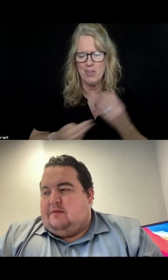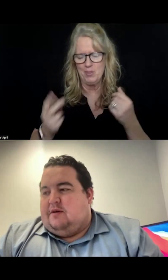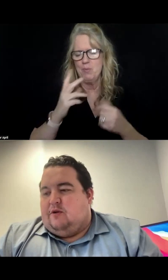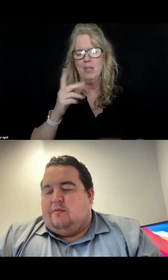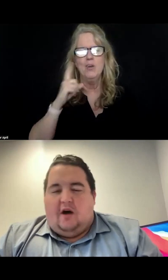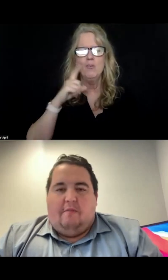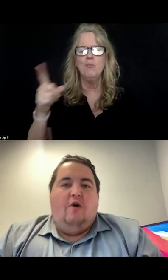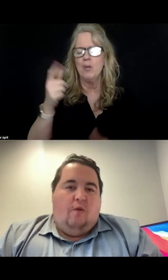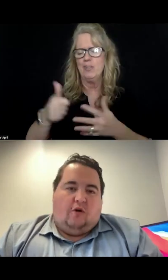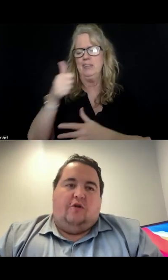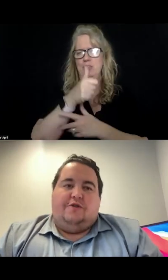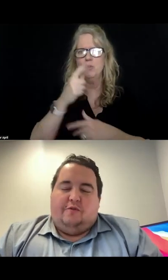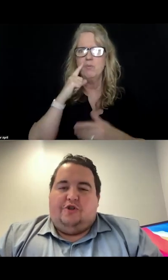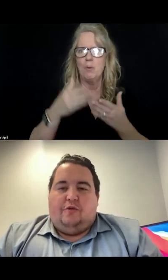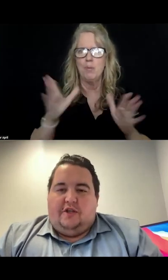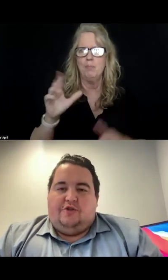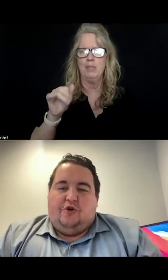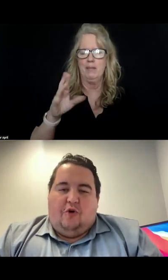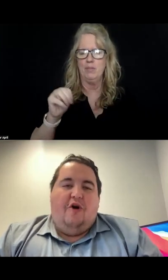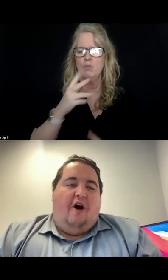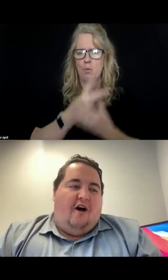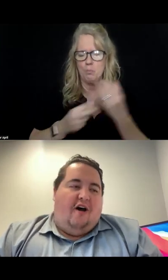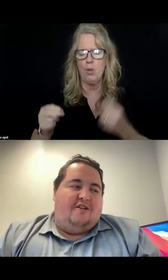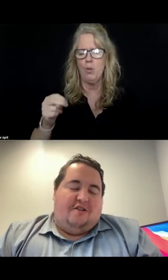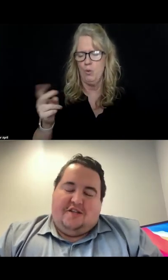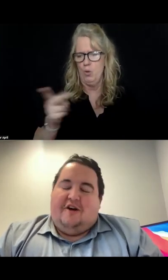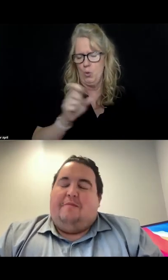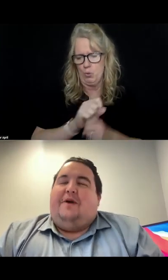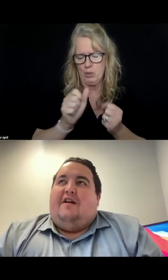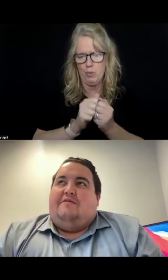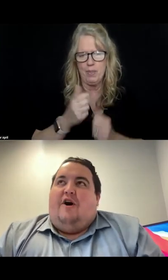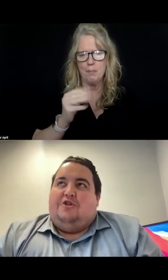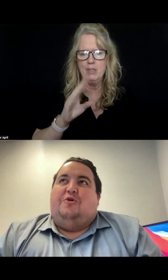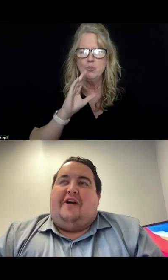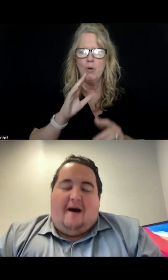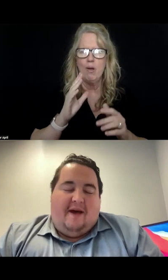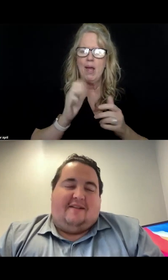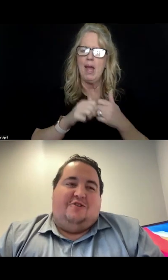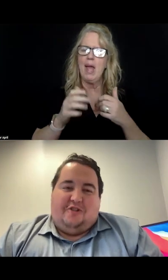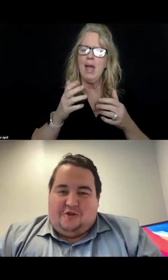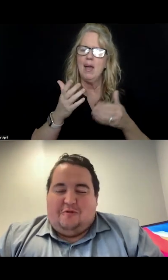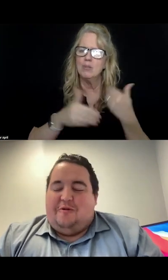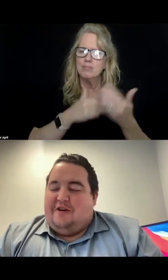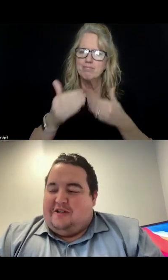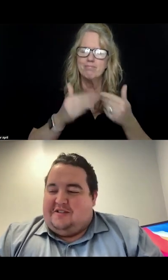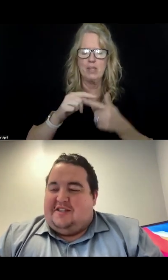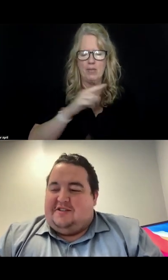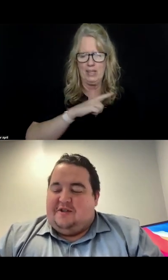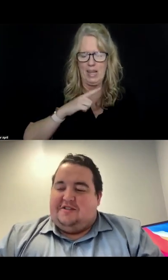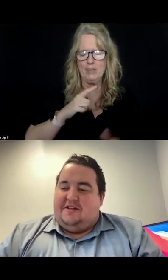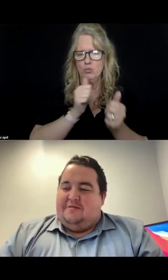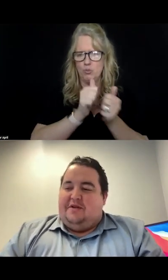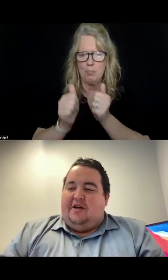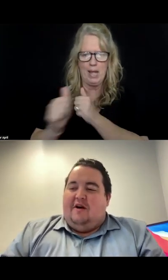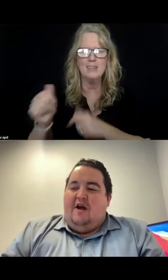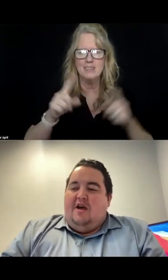Affairs at the KPM Group. Work closely with Jolie and Joel to help kind of usher the compact legislation through in various states. So